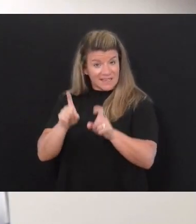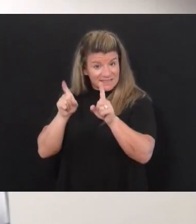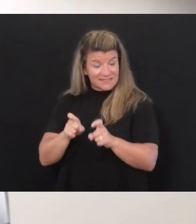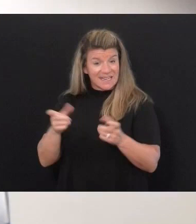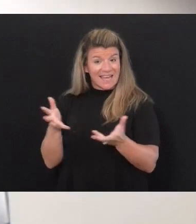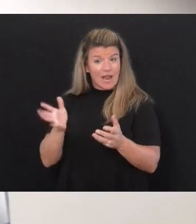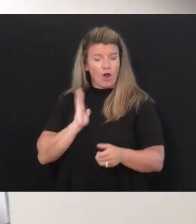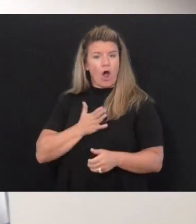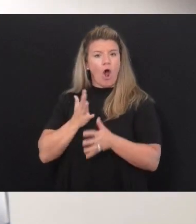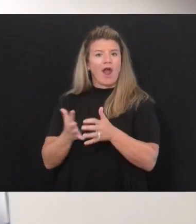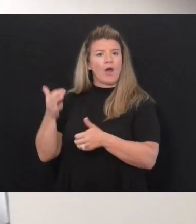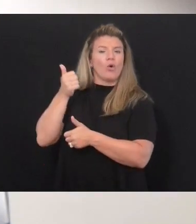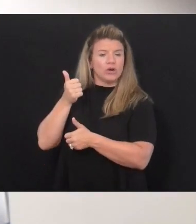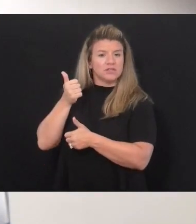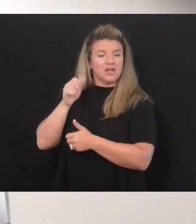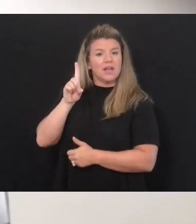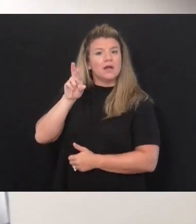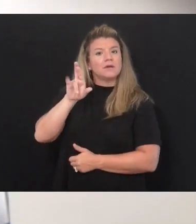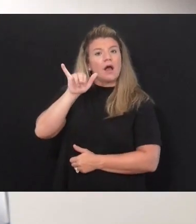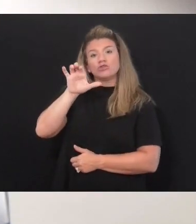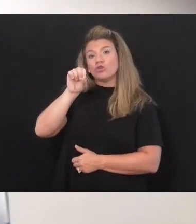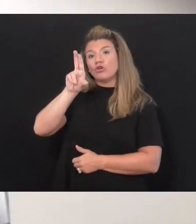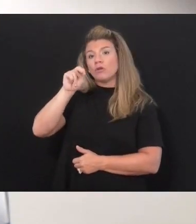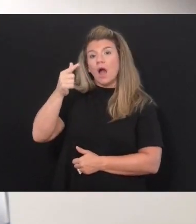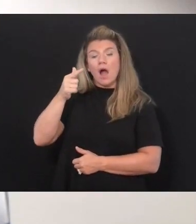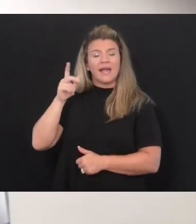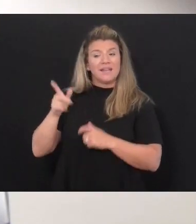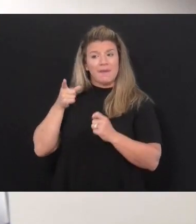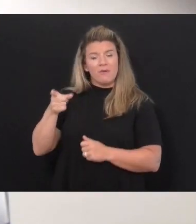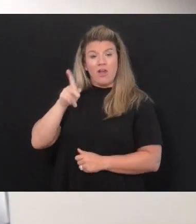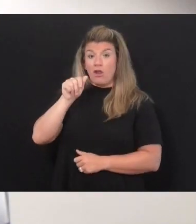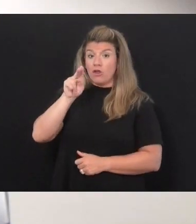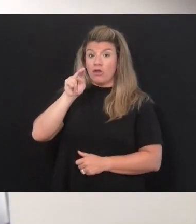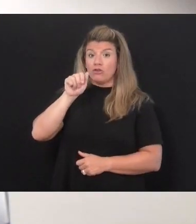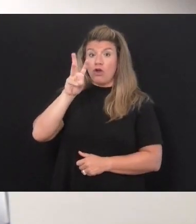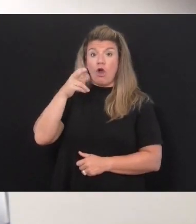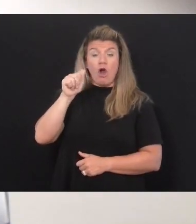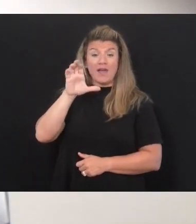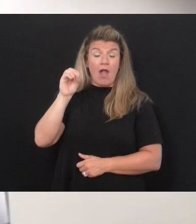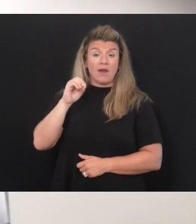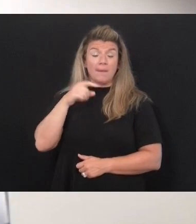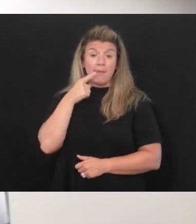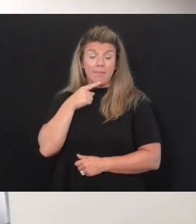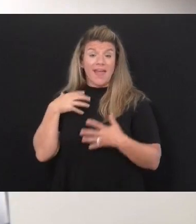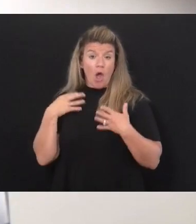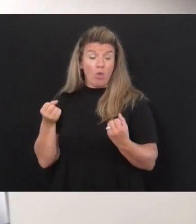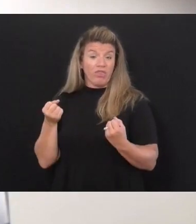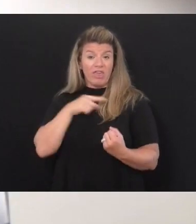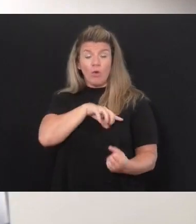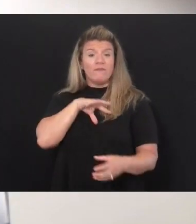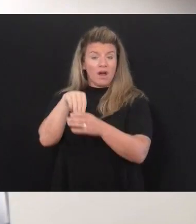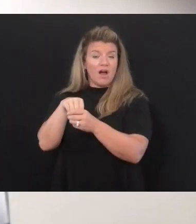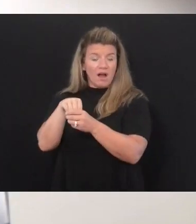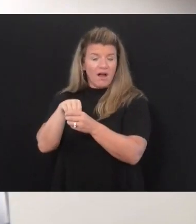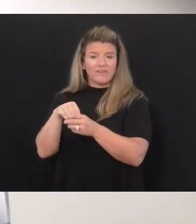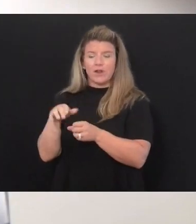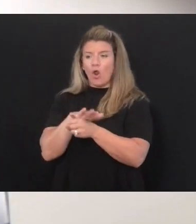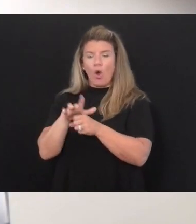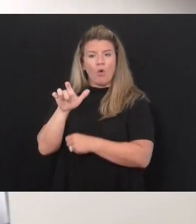may not have people feel as comfortable, this is something we're doing for each other so that